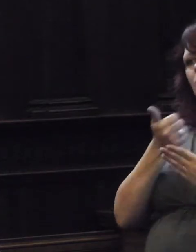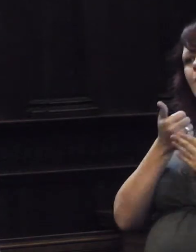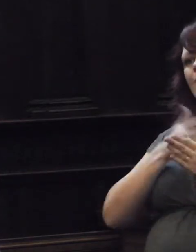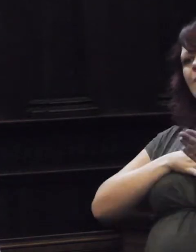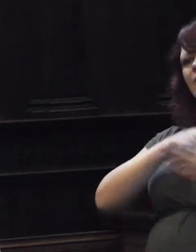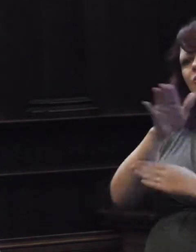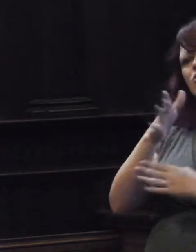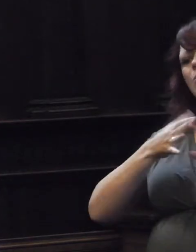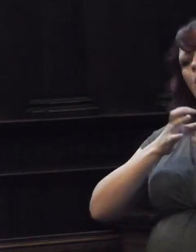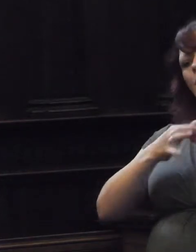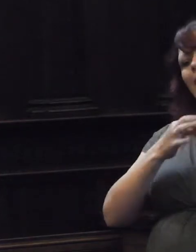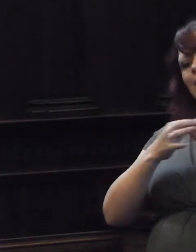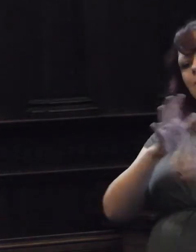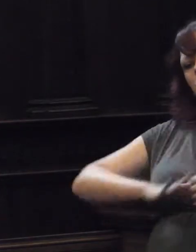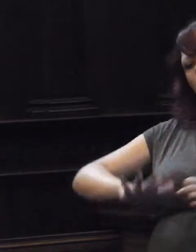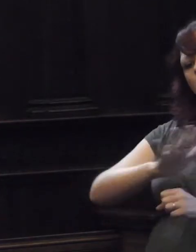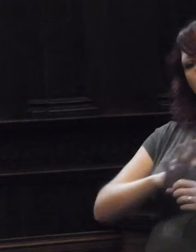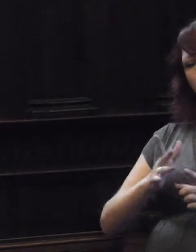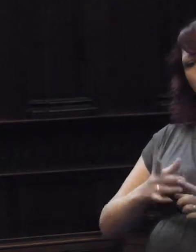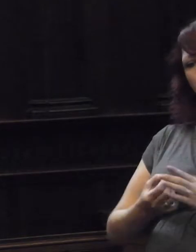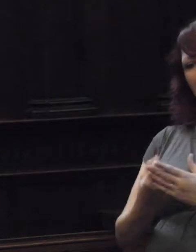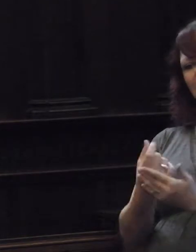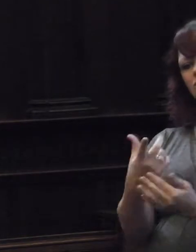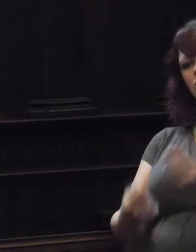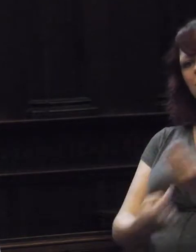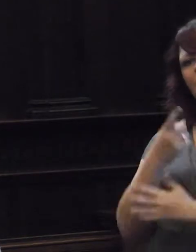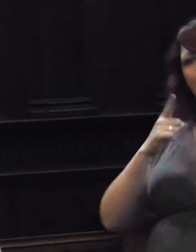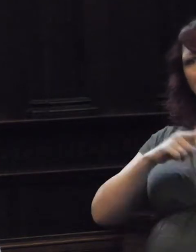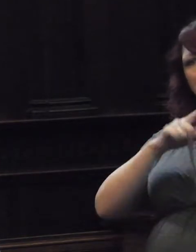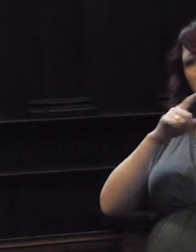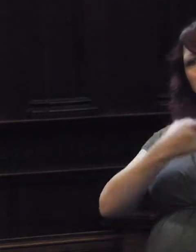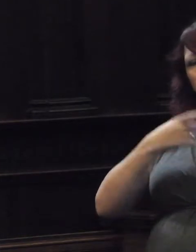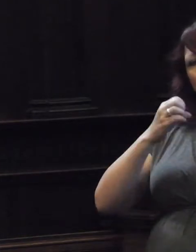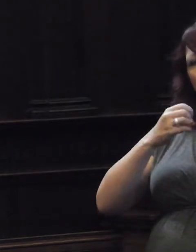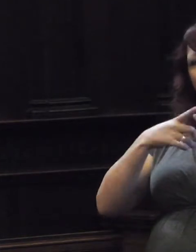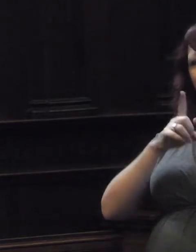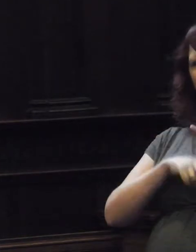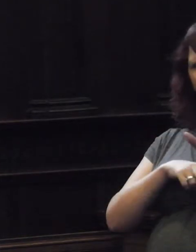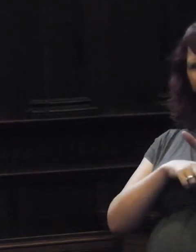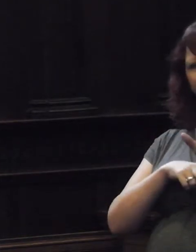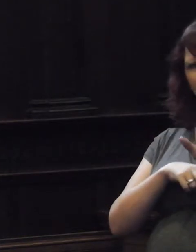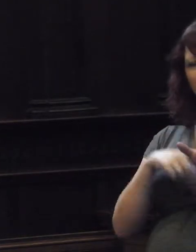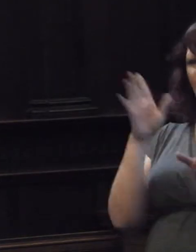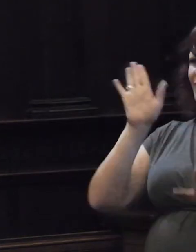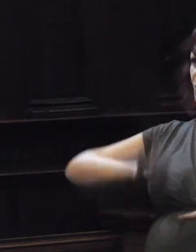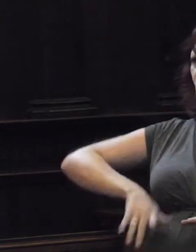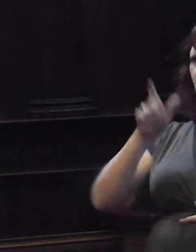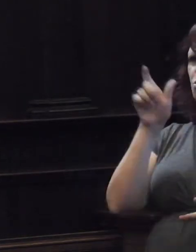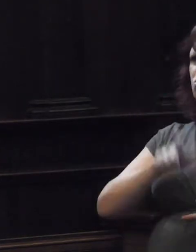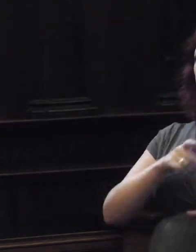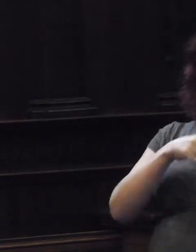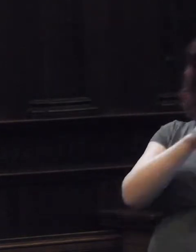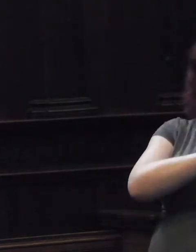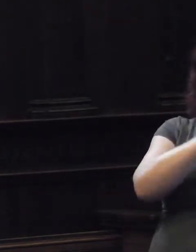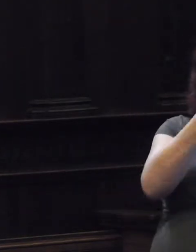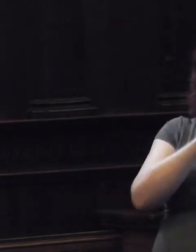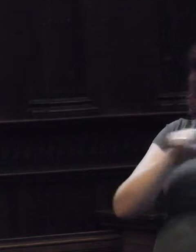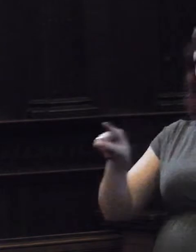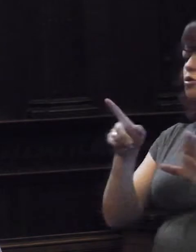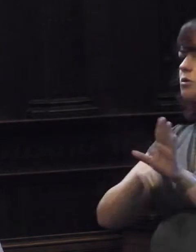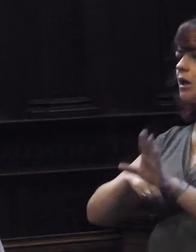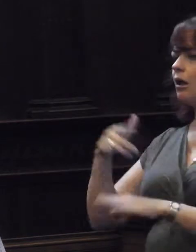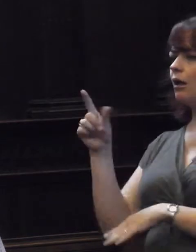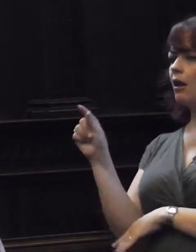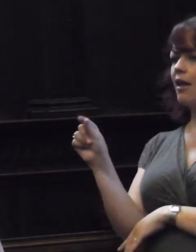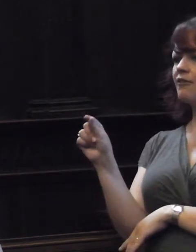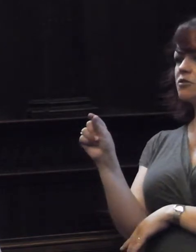Torquay. The project was open to all students from years 9 to 11, and in particular, the vulnerable young people